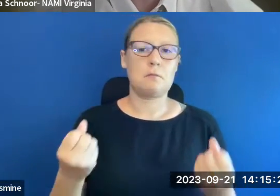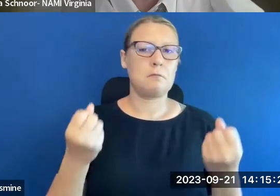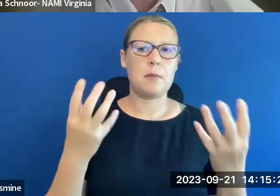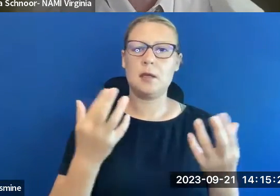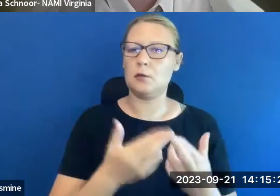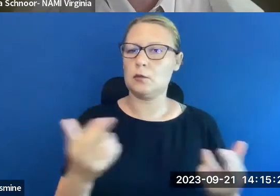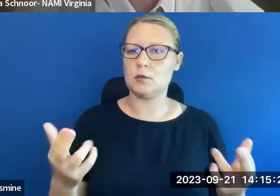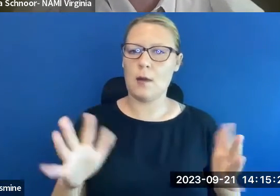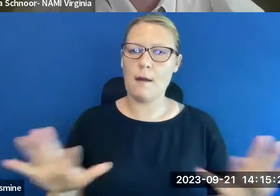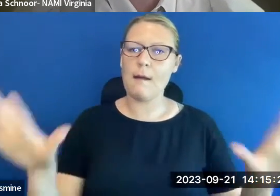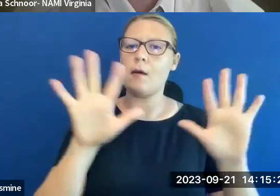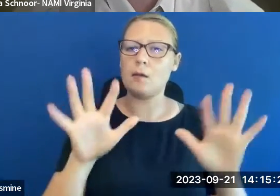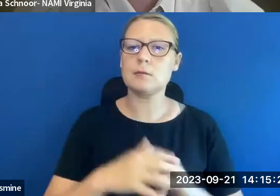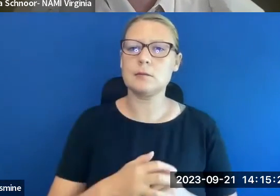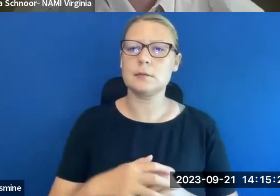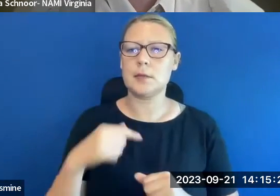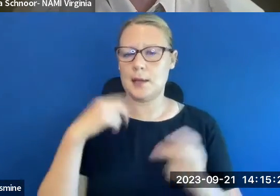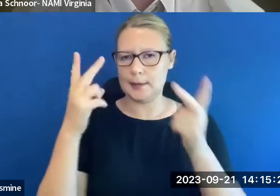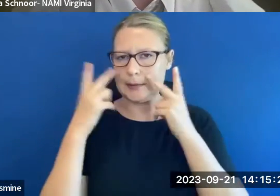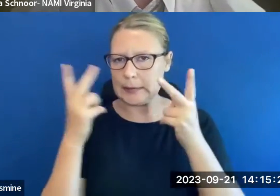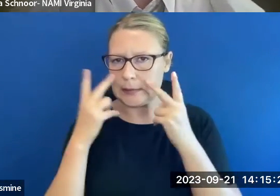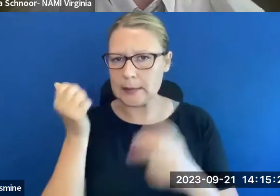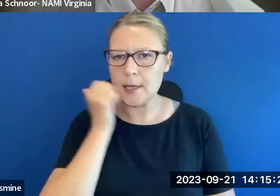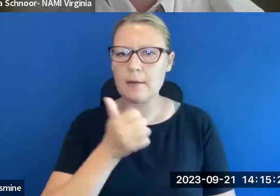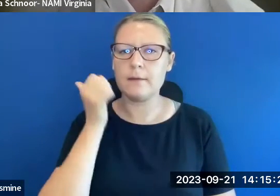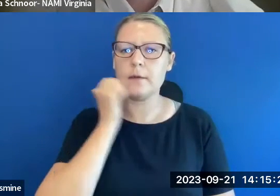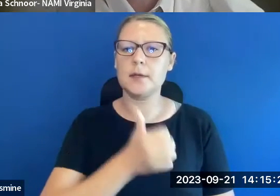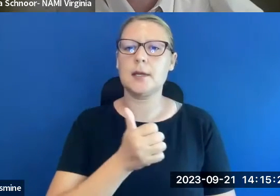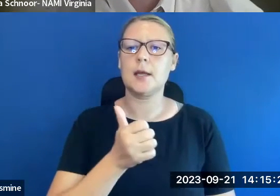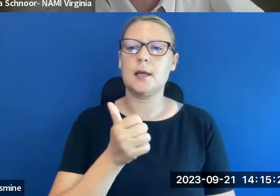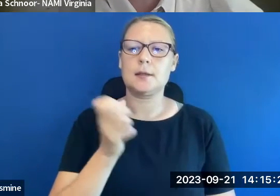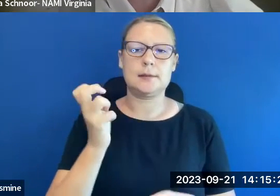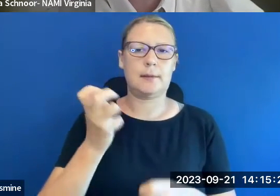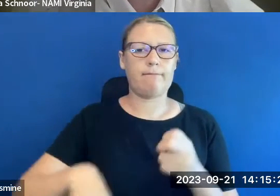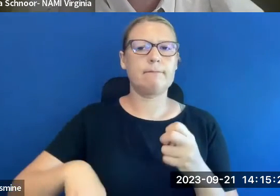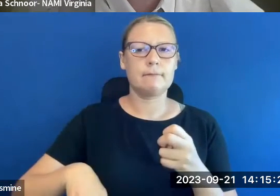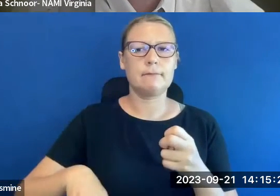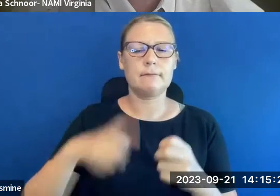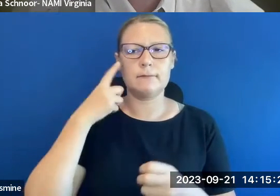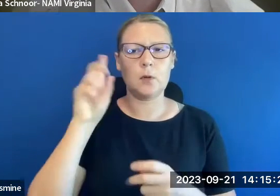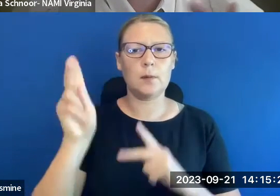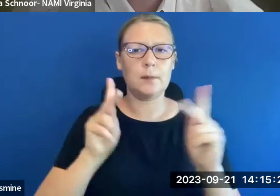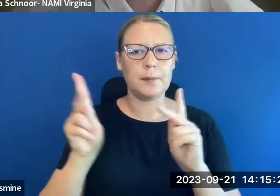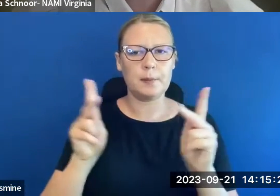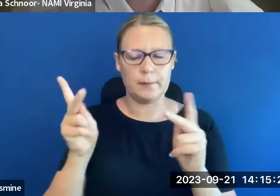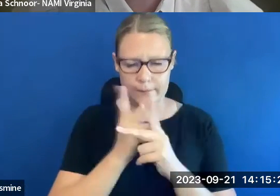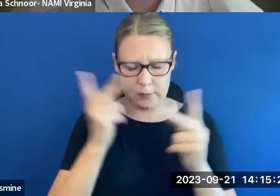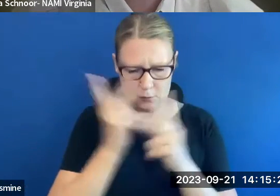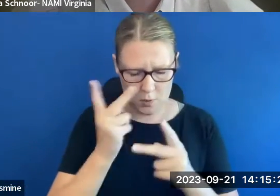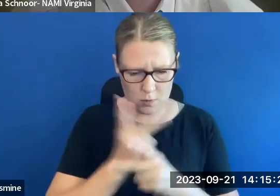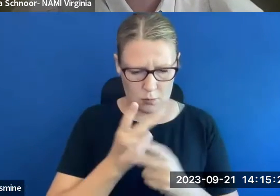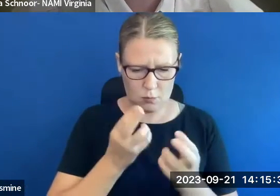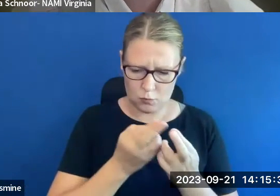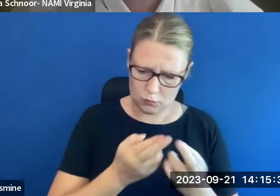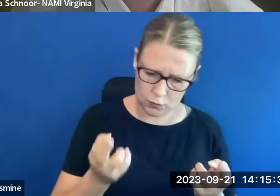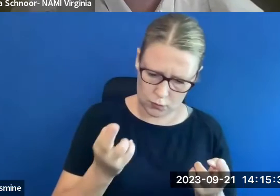there. And what I see every day is that it is very difficult for people to figure out, what resources might apply for